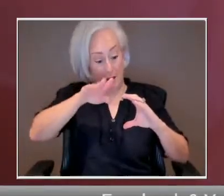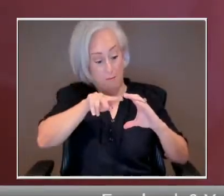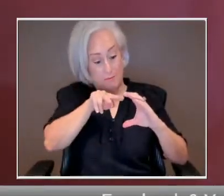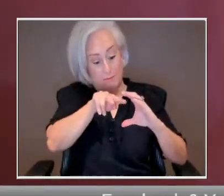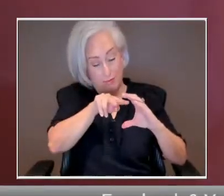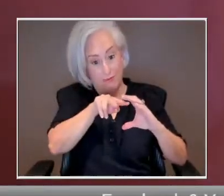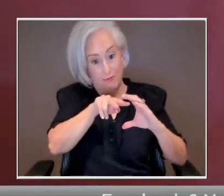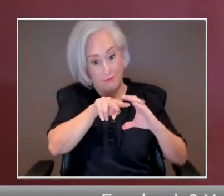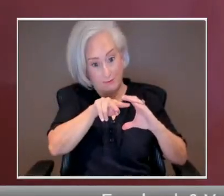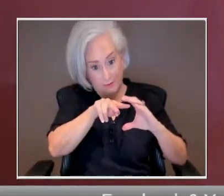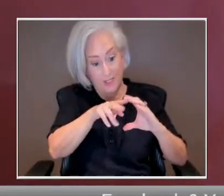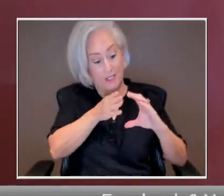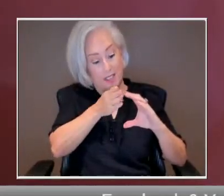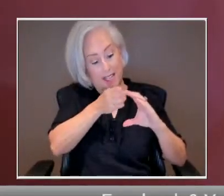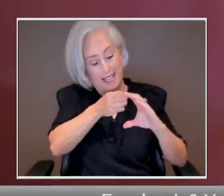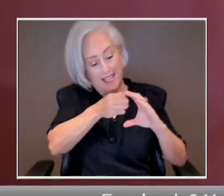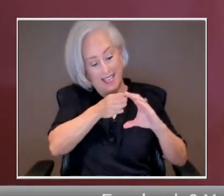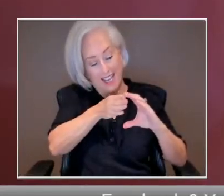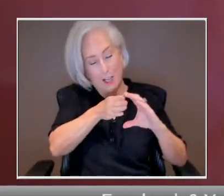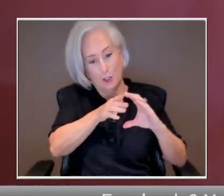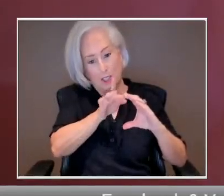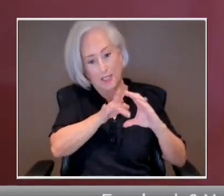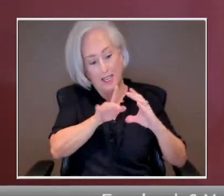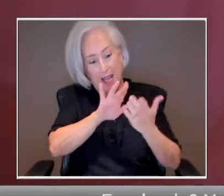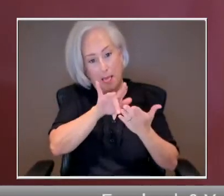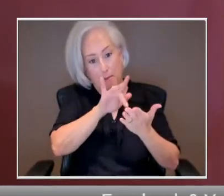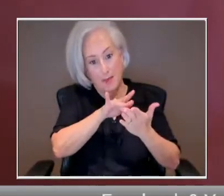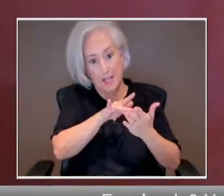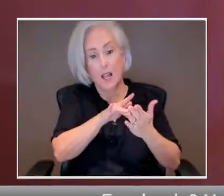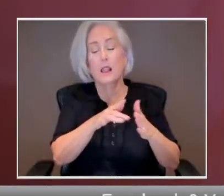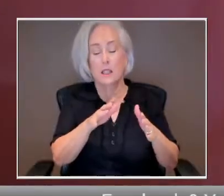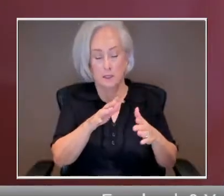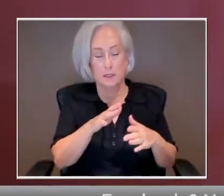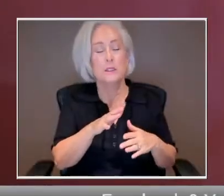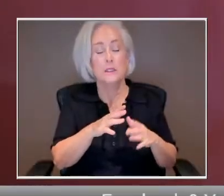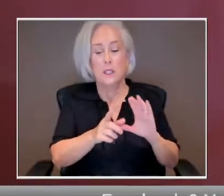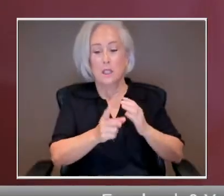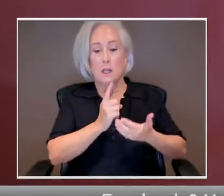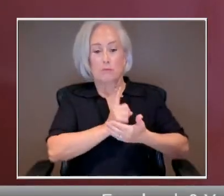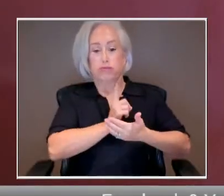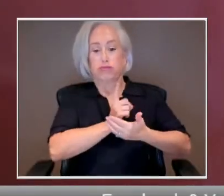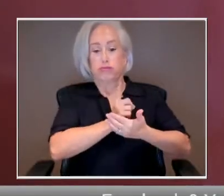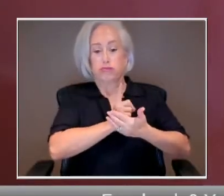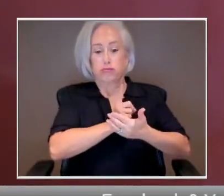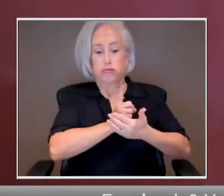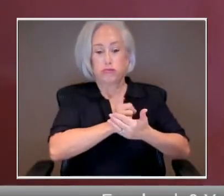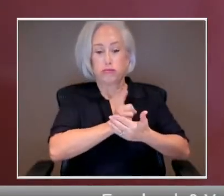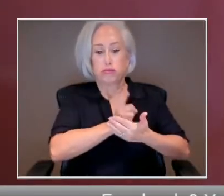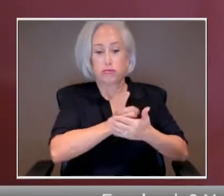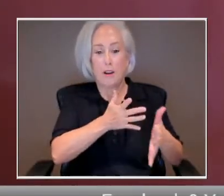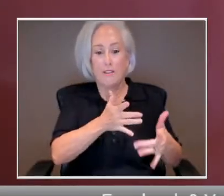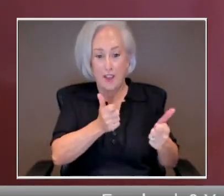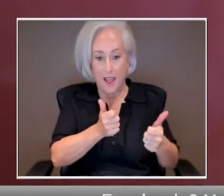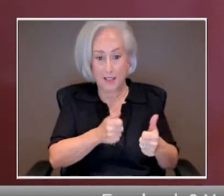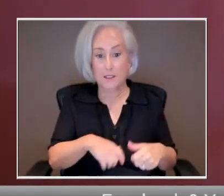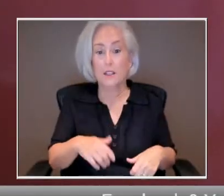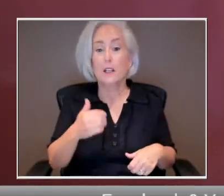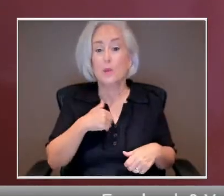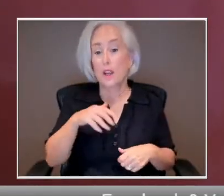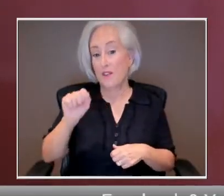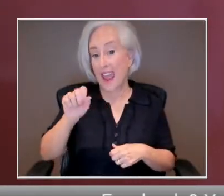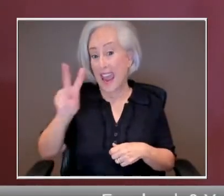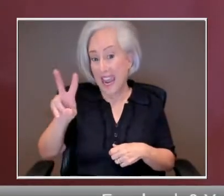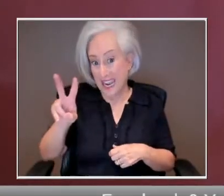between the two top chambers. You know, there are different types of supraventricular tachycardia. There is AV reentrant tachycardia,